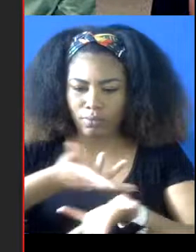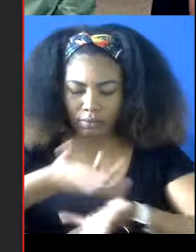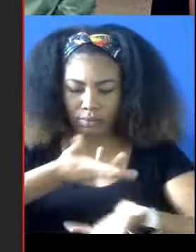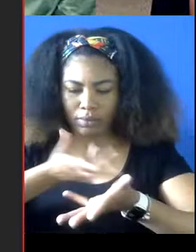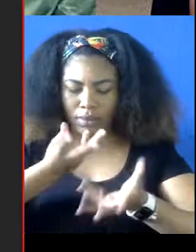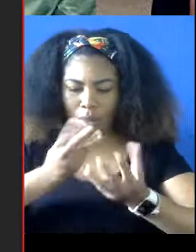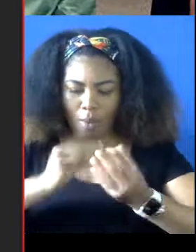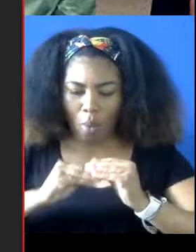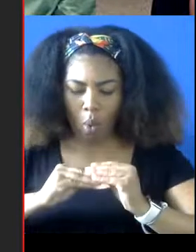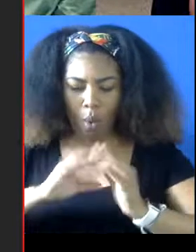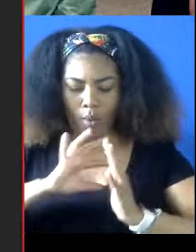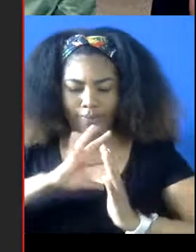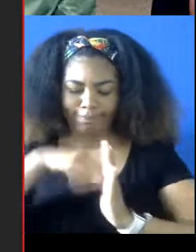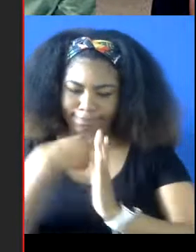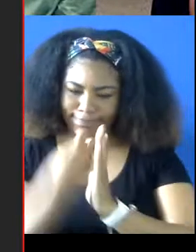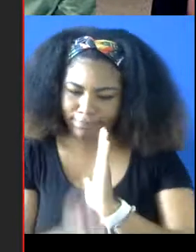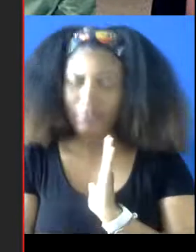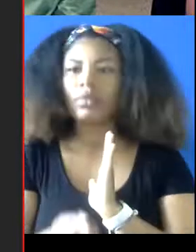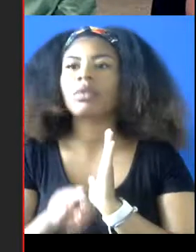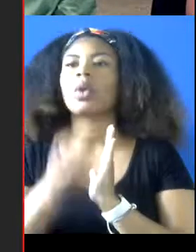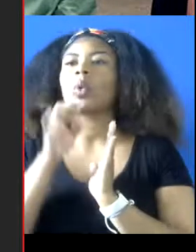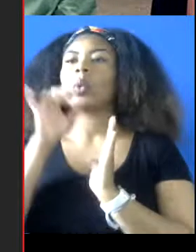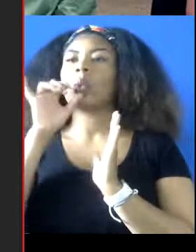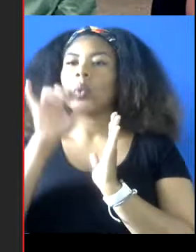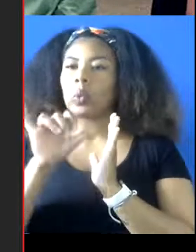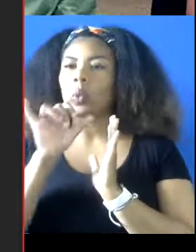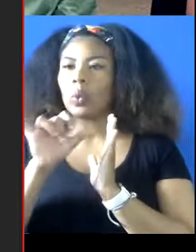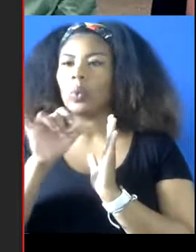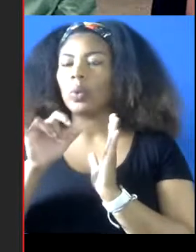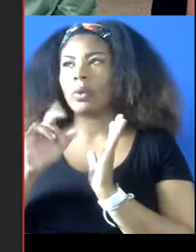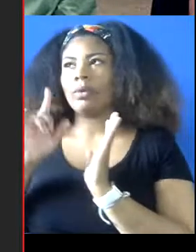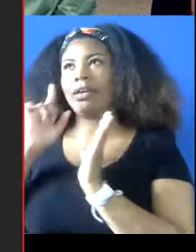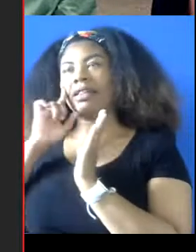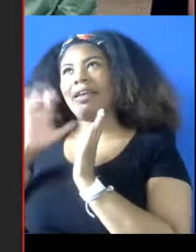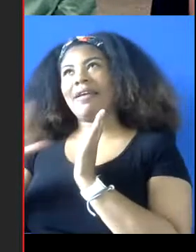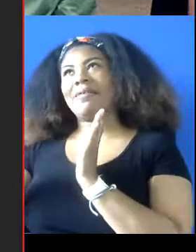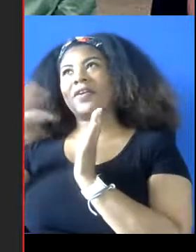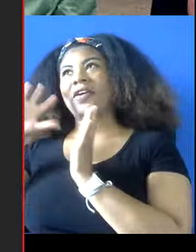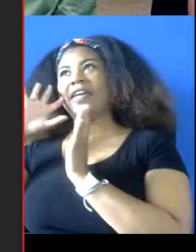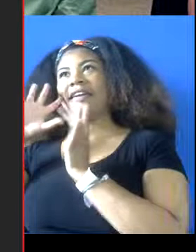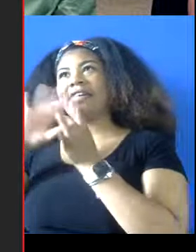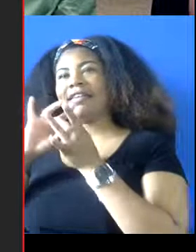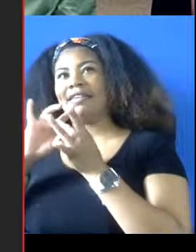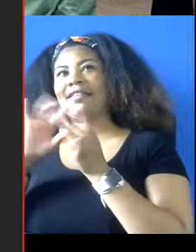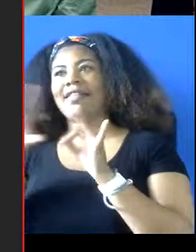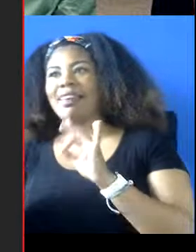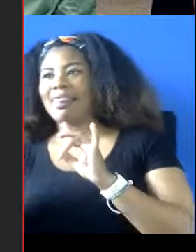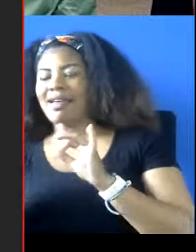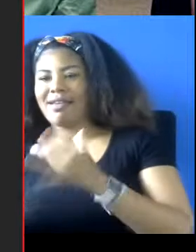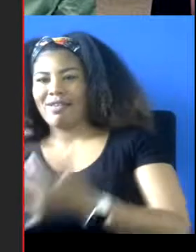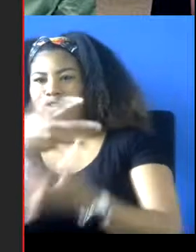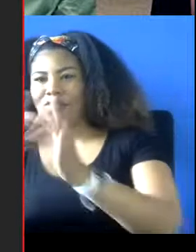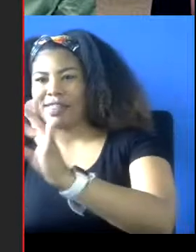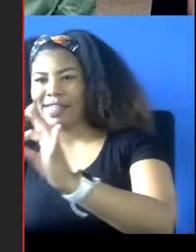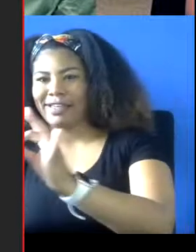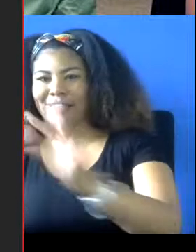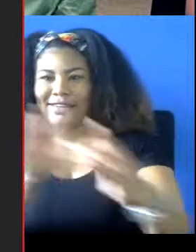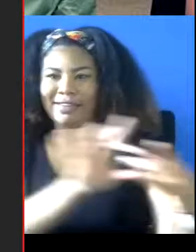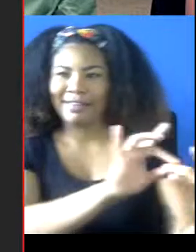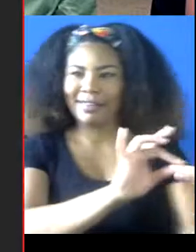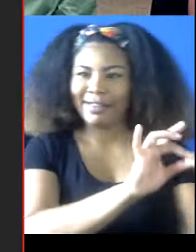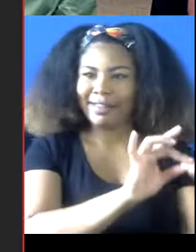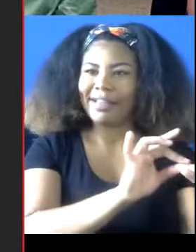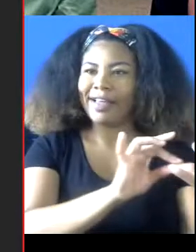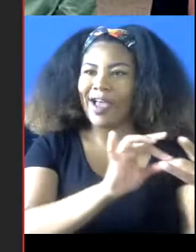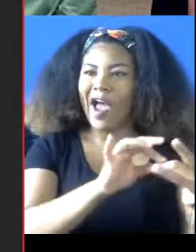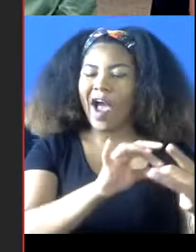more likely they are to make those connections and to tap into that prior learning and that background knowledge, because